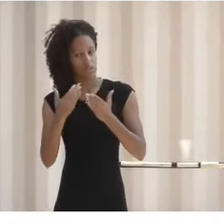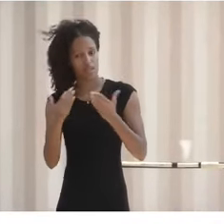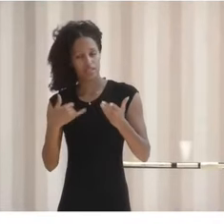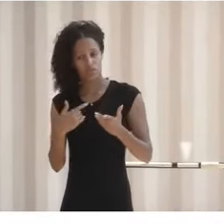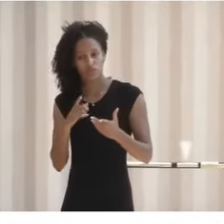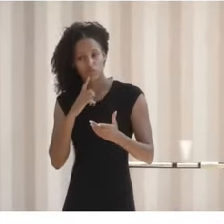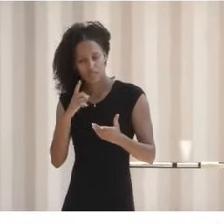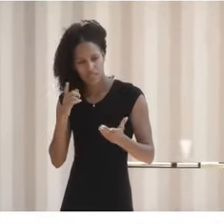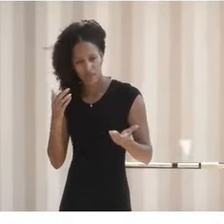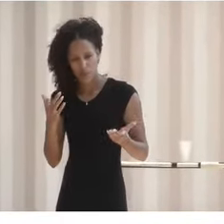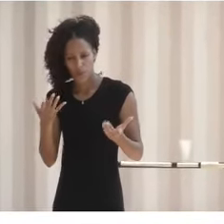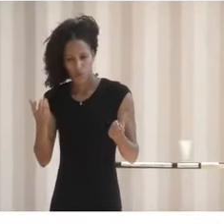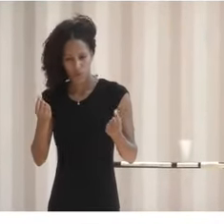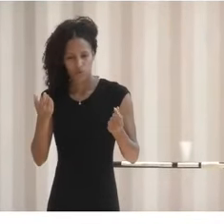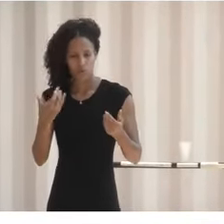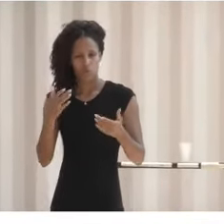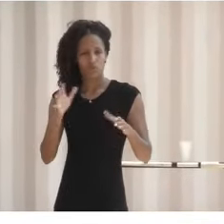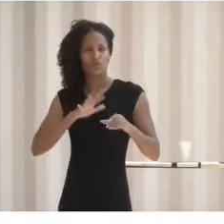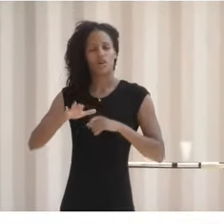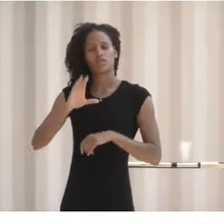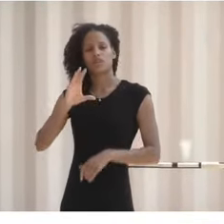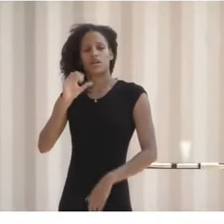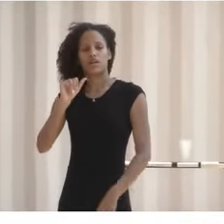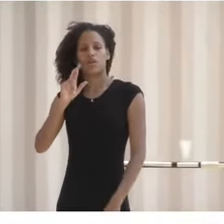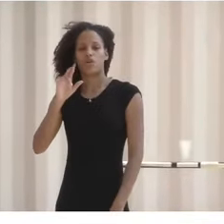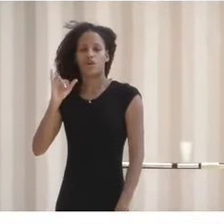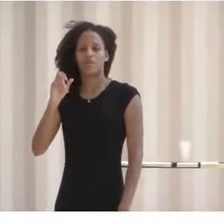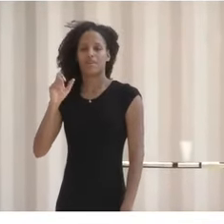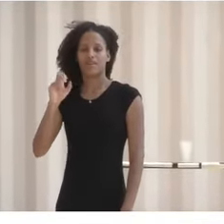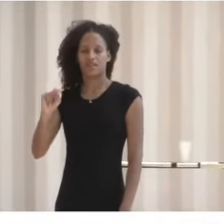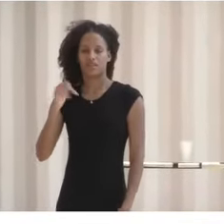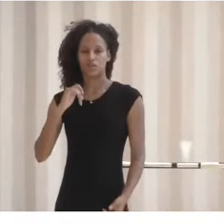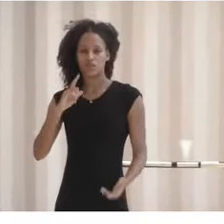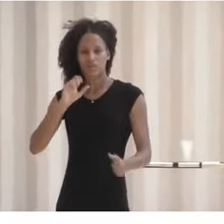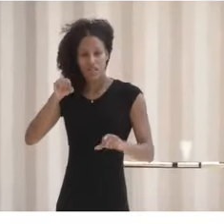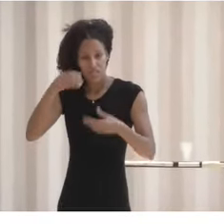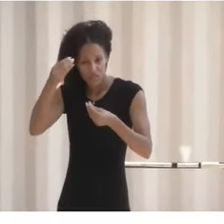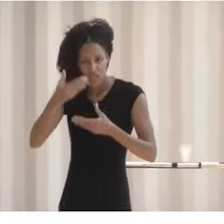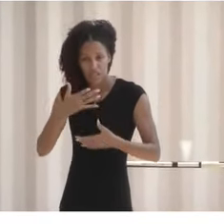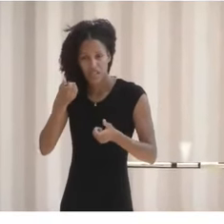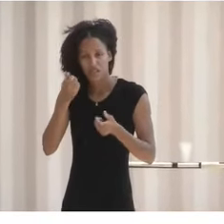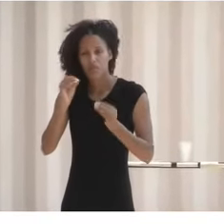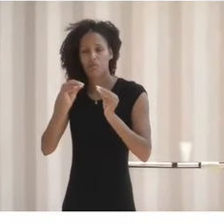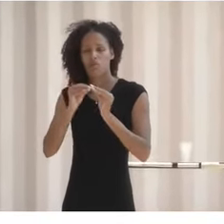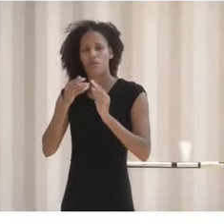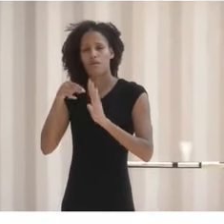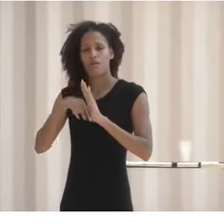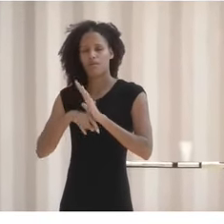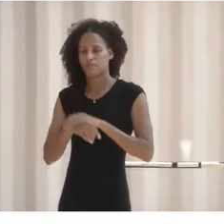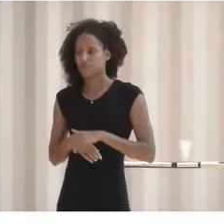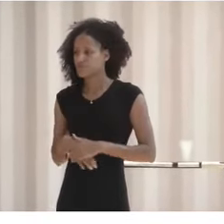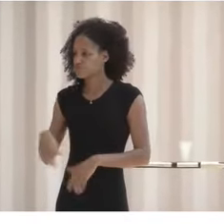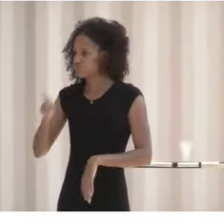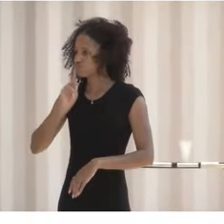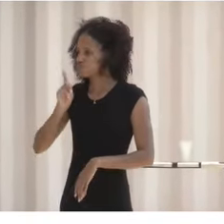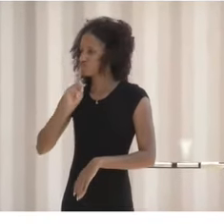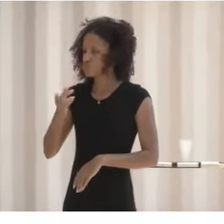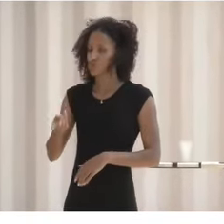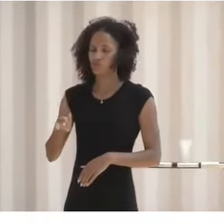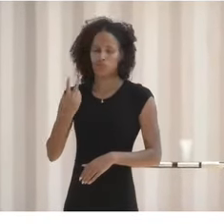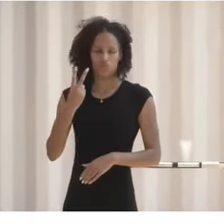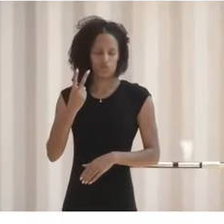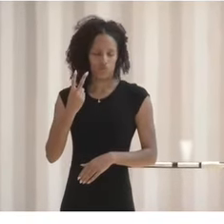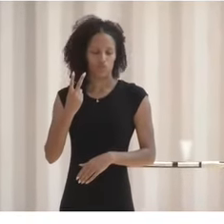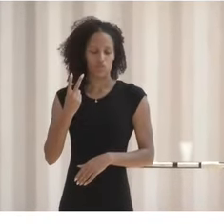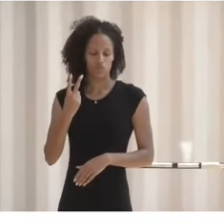marine ecosystems across the Caribbean. Could you tell us a little bit about this? Sure, Julie. So two